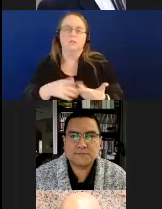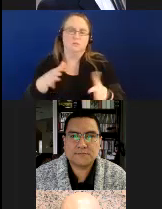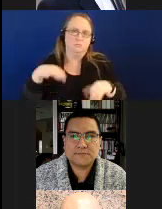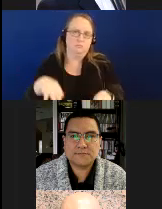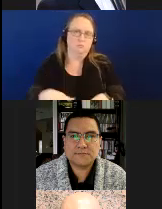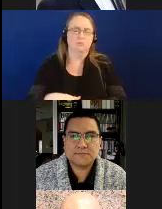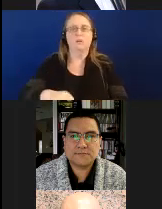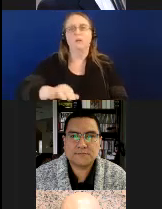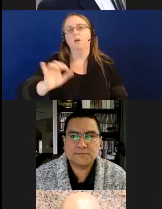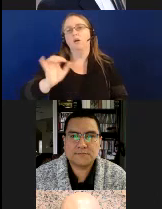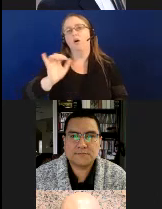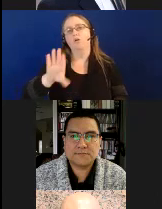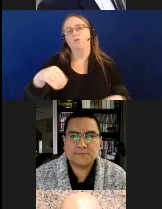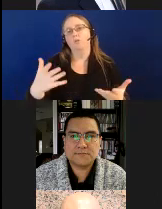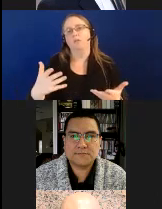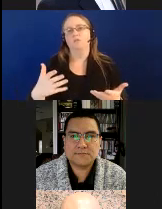gives you a